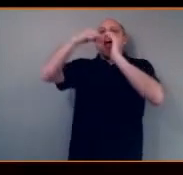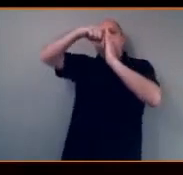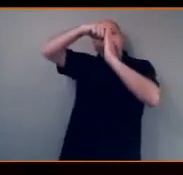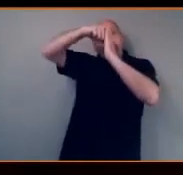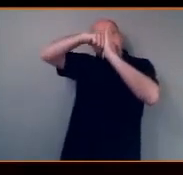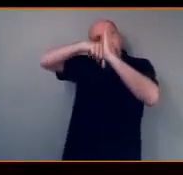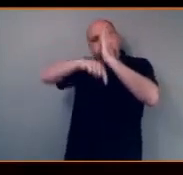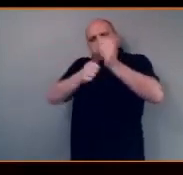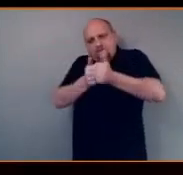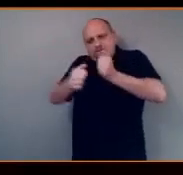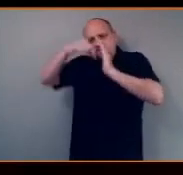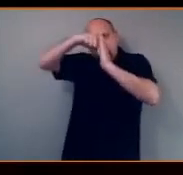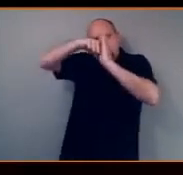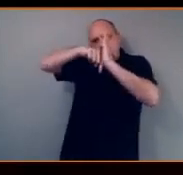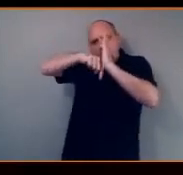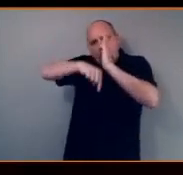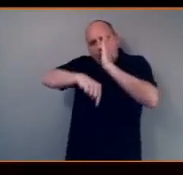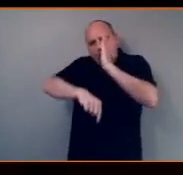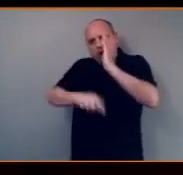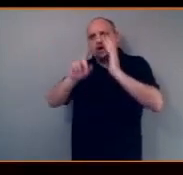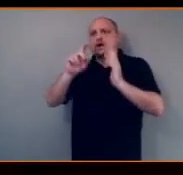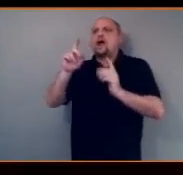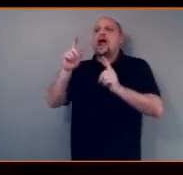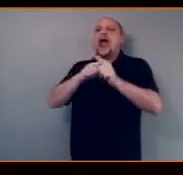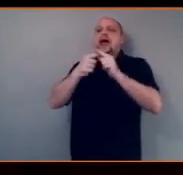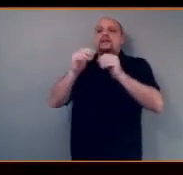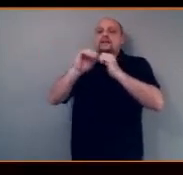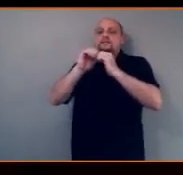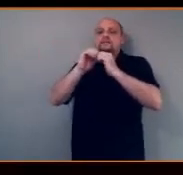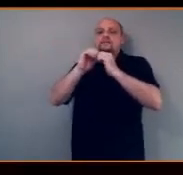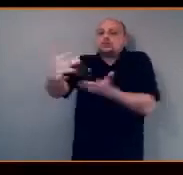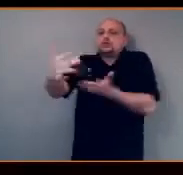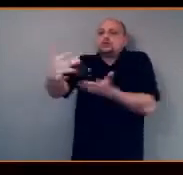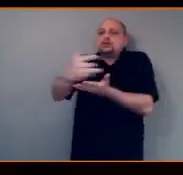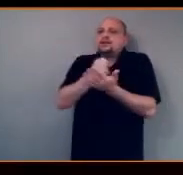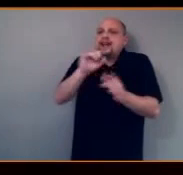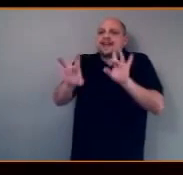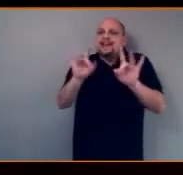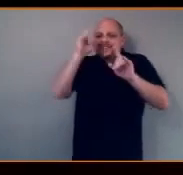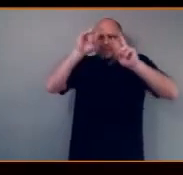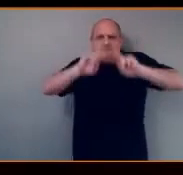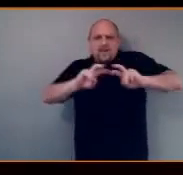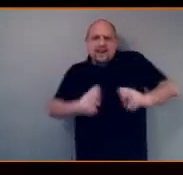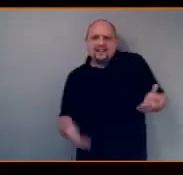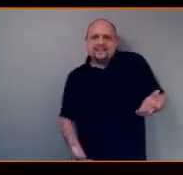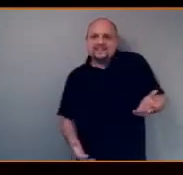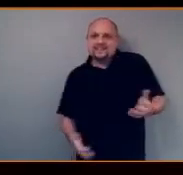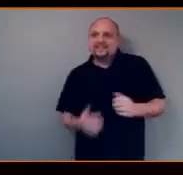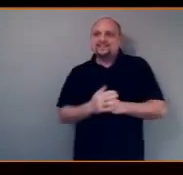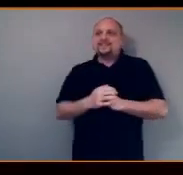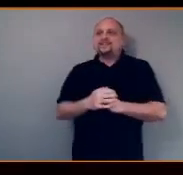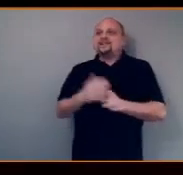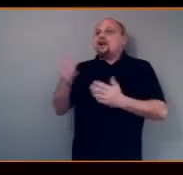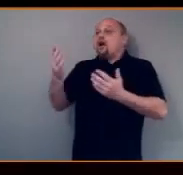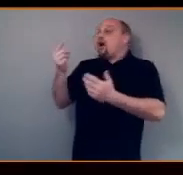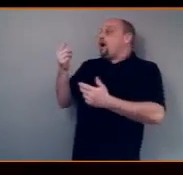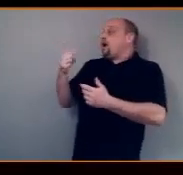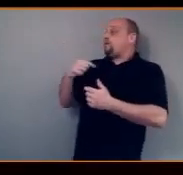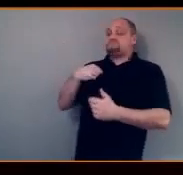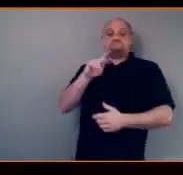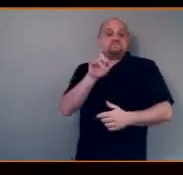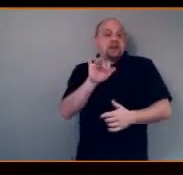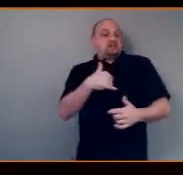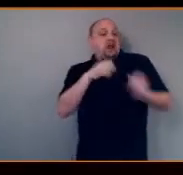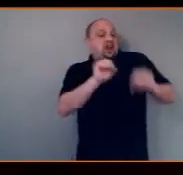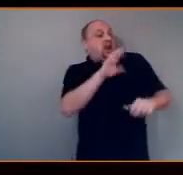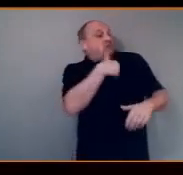is the core sample that you collect to analyze? Also a great Kelsey question. Gregorio, feel free to put input as well.